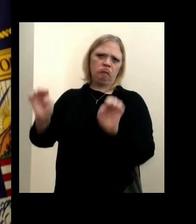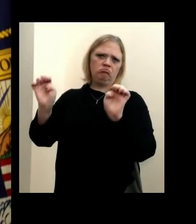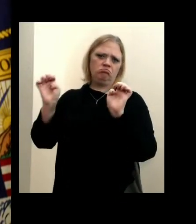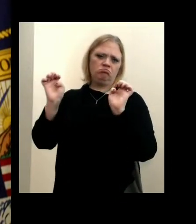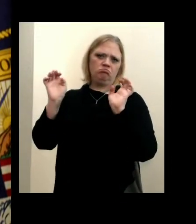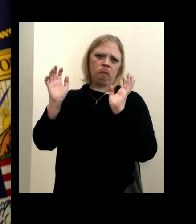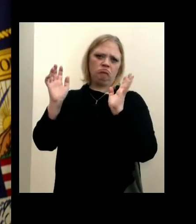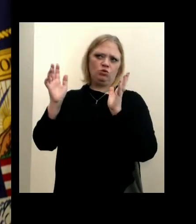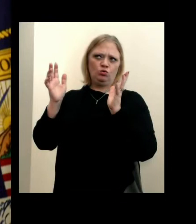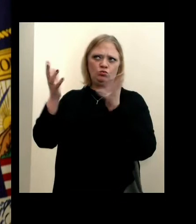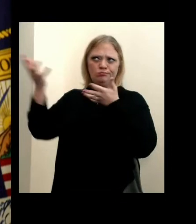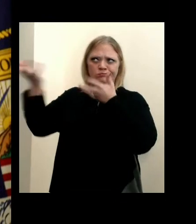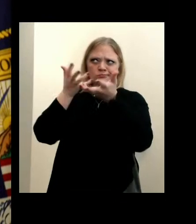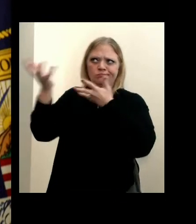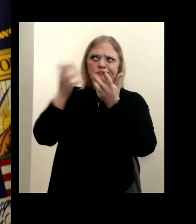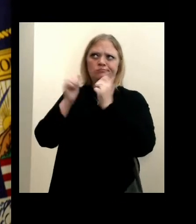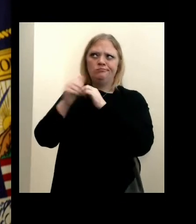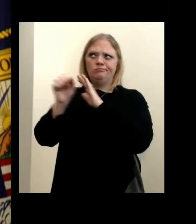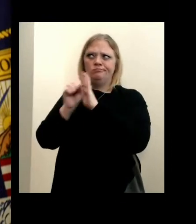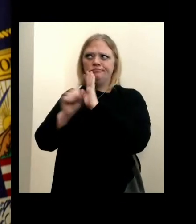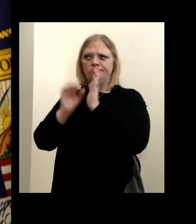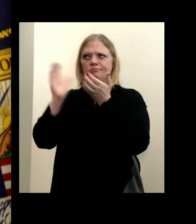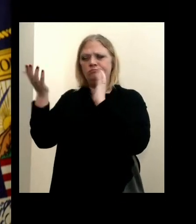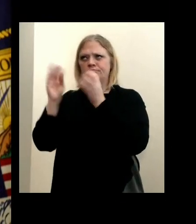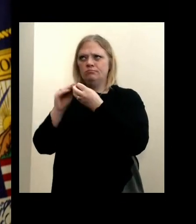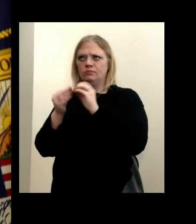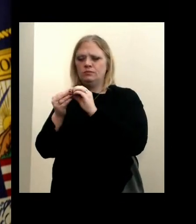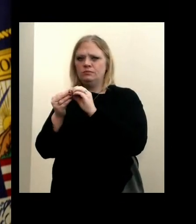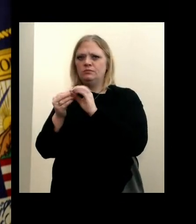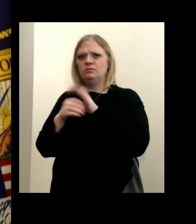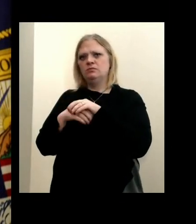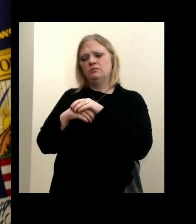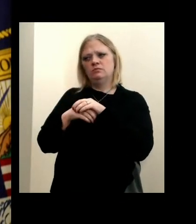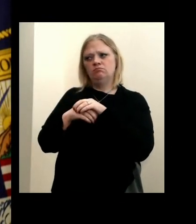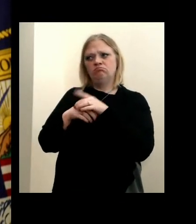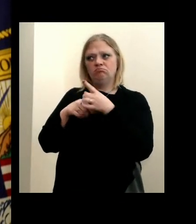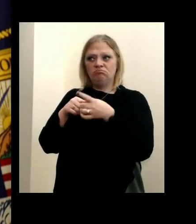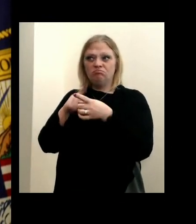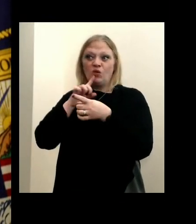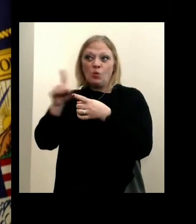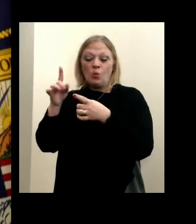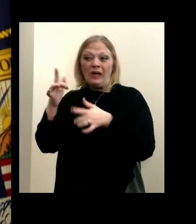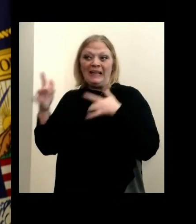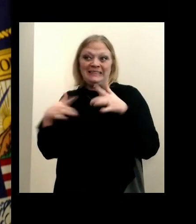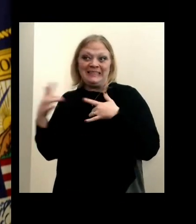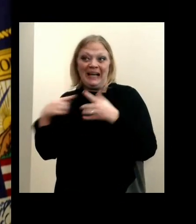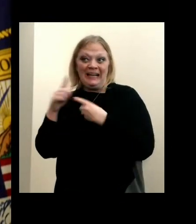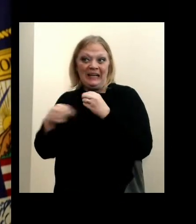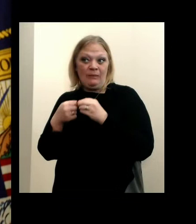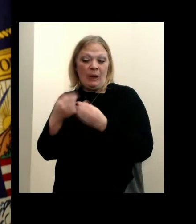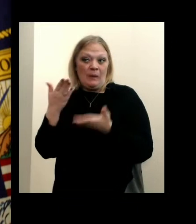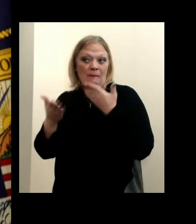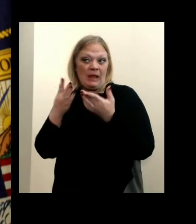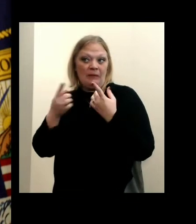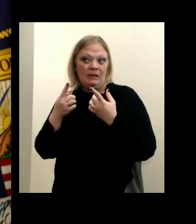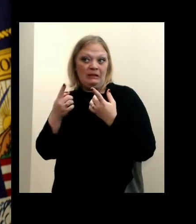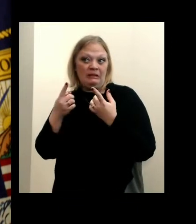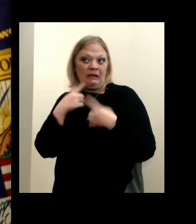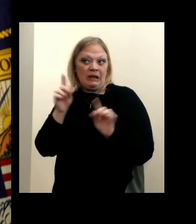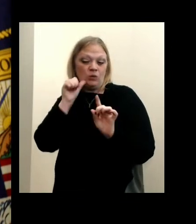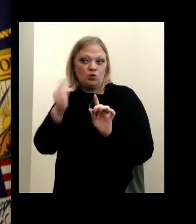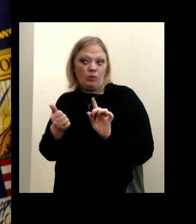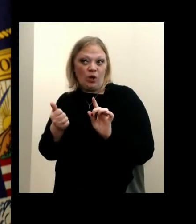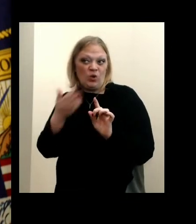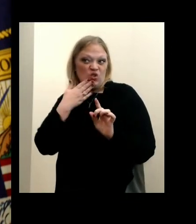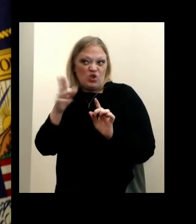with the state and to compare numbers. Are you excited about what he might have to say tomorrow? It's going to be